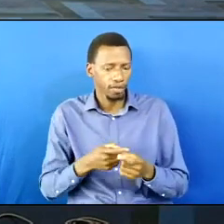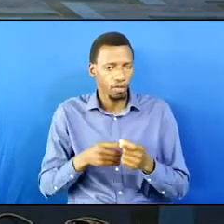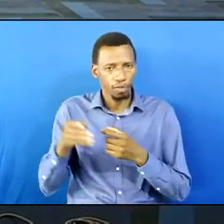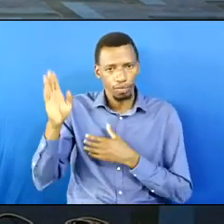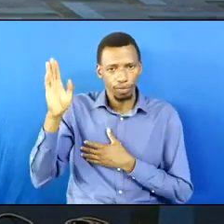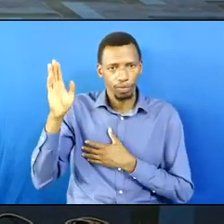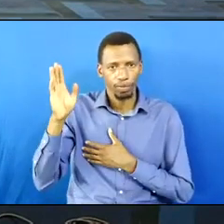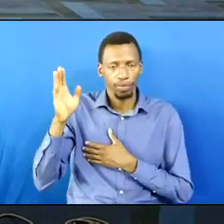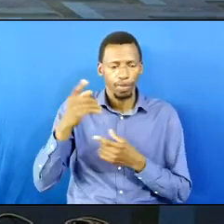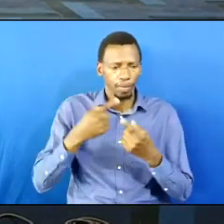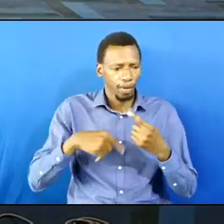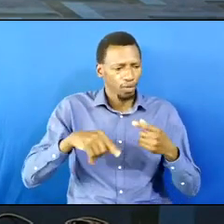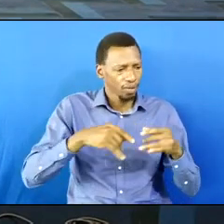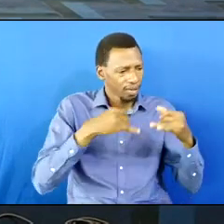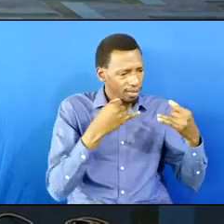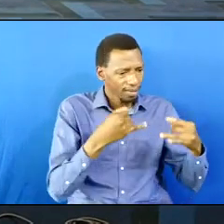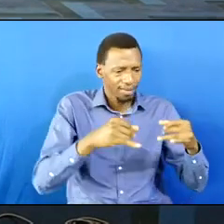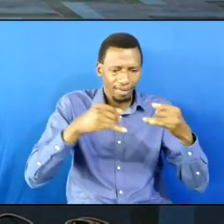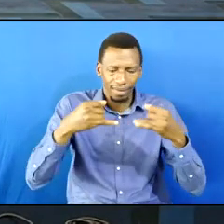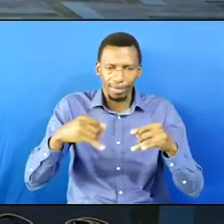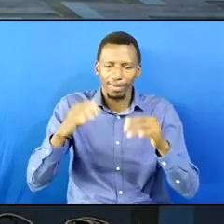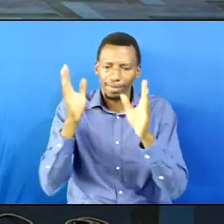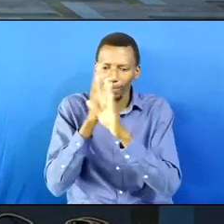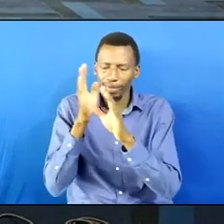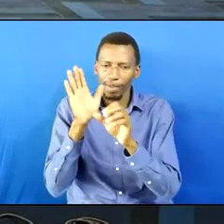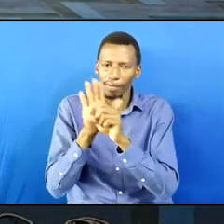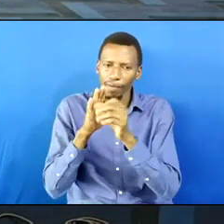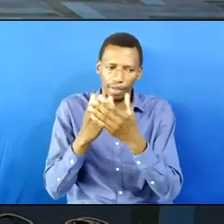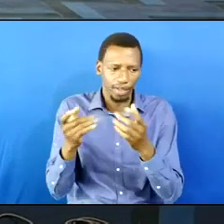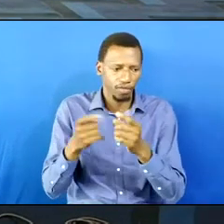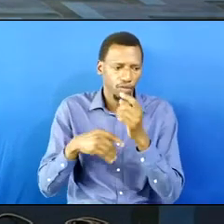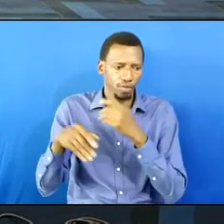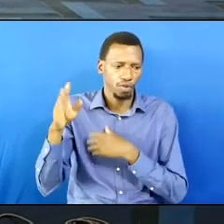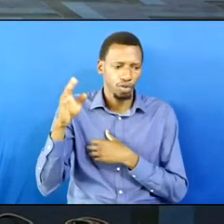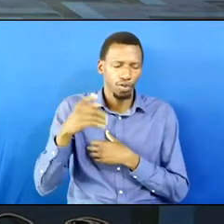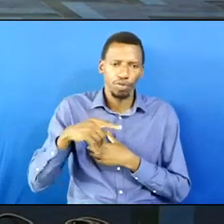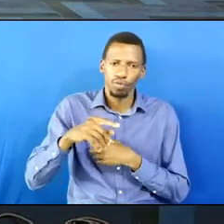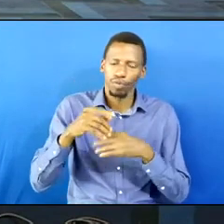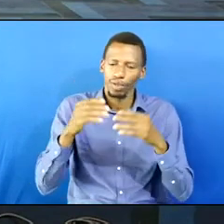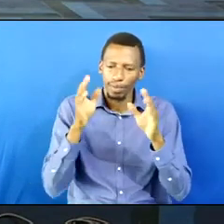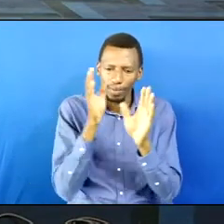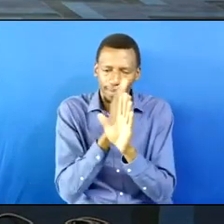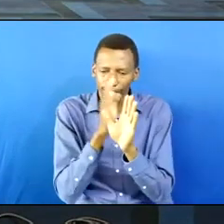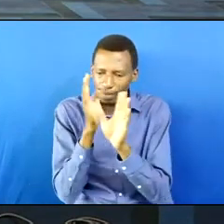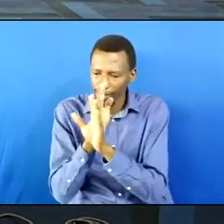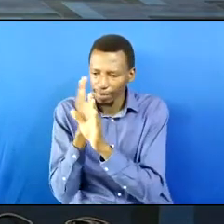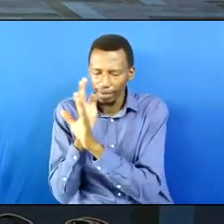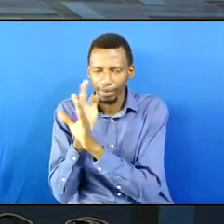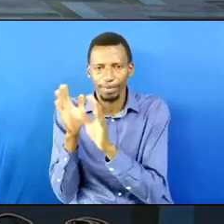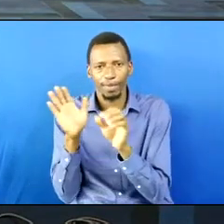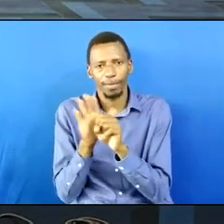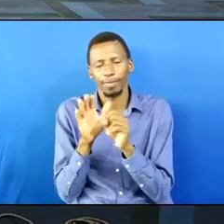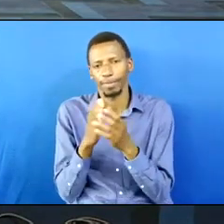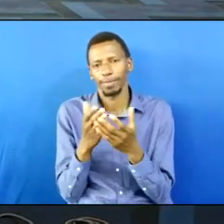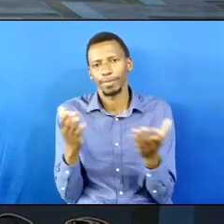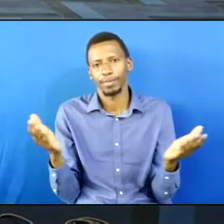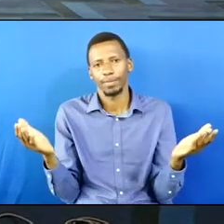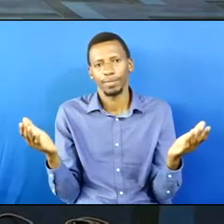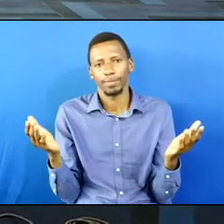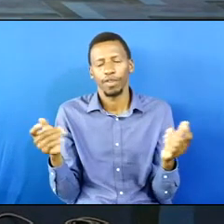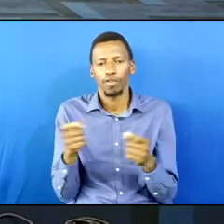But we try so much to hide many things from God. We try to hide so much. But can